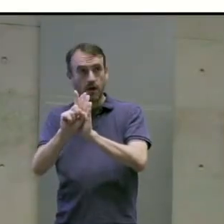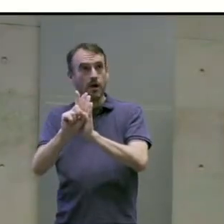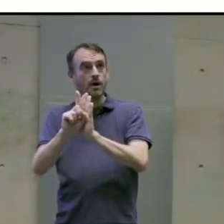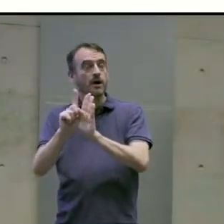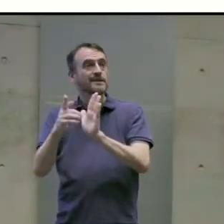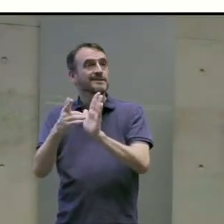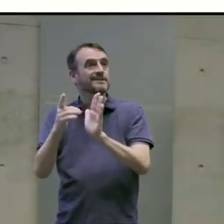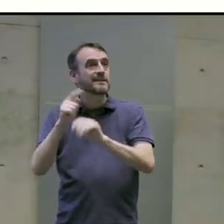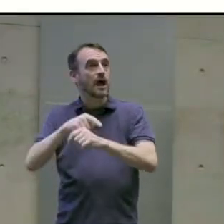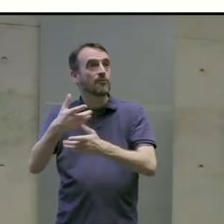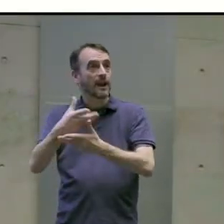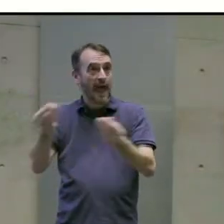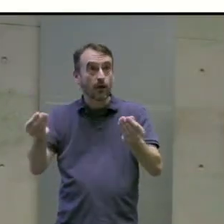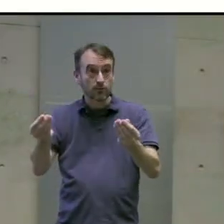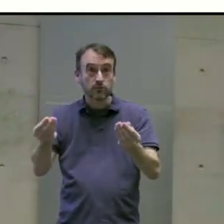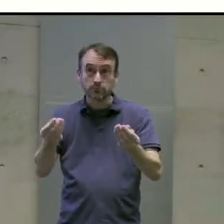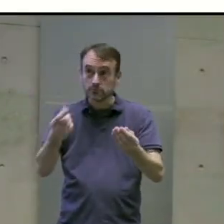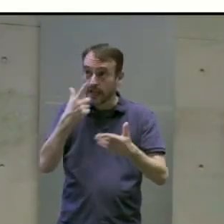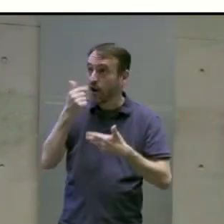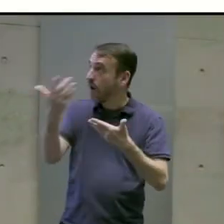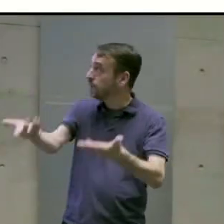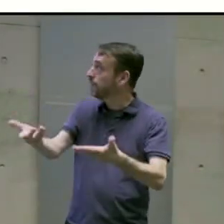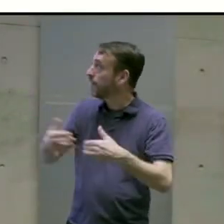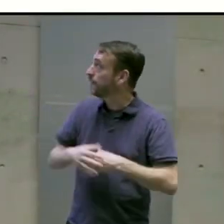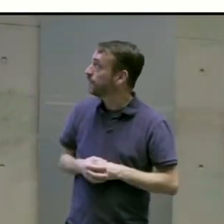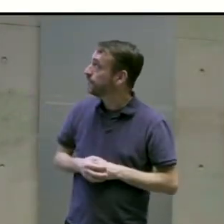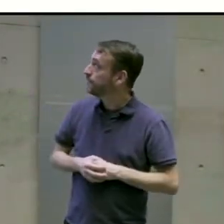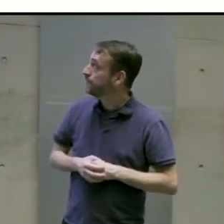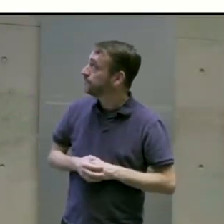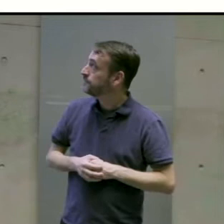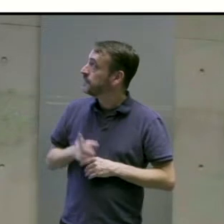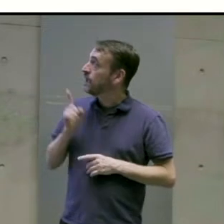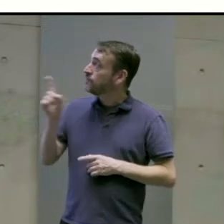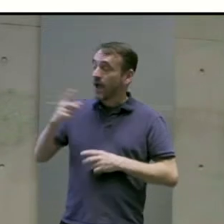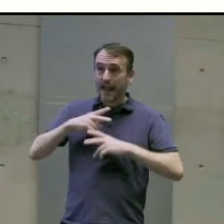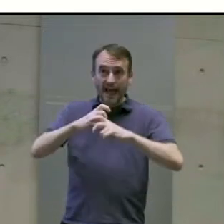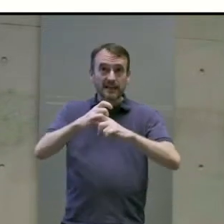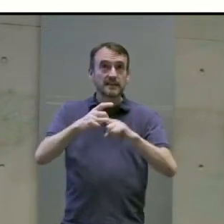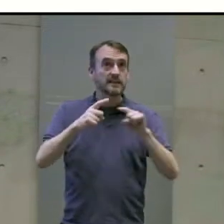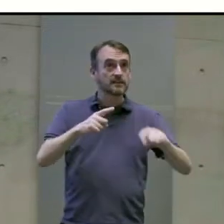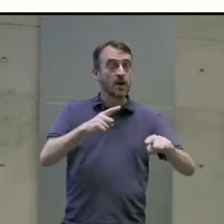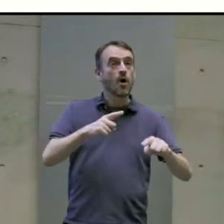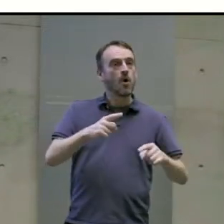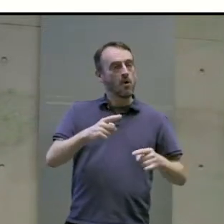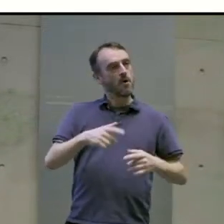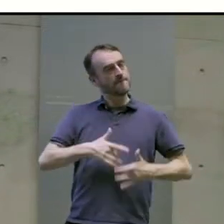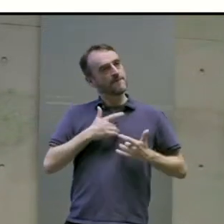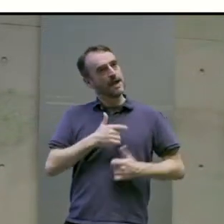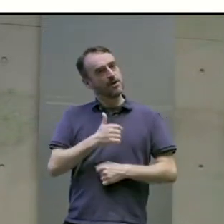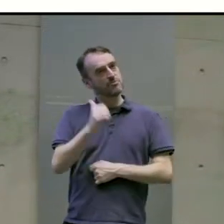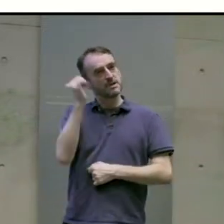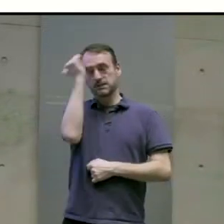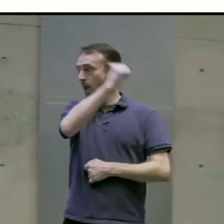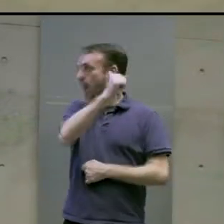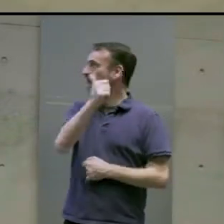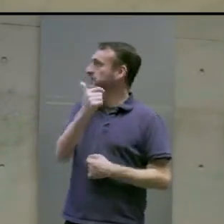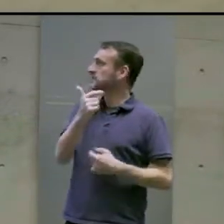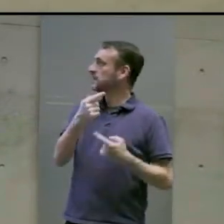All right, there we go. So analysis makes you feel smart, and reflex type choices